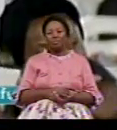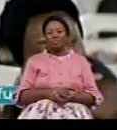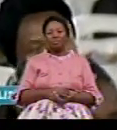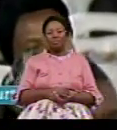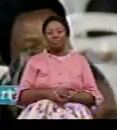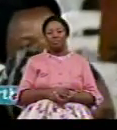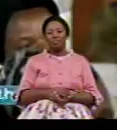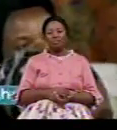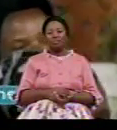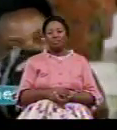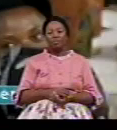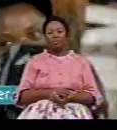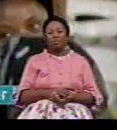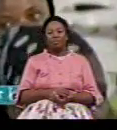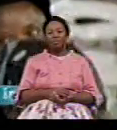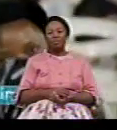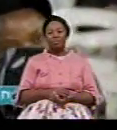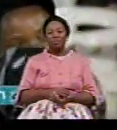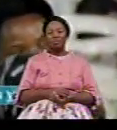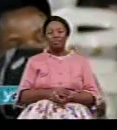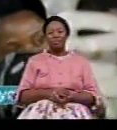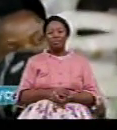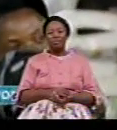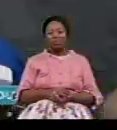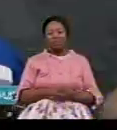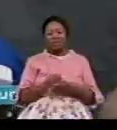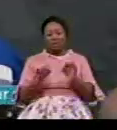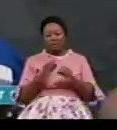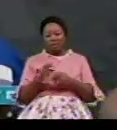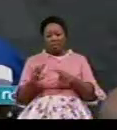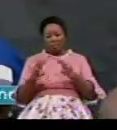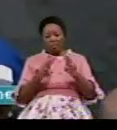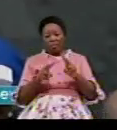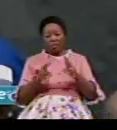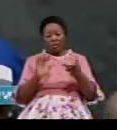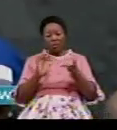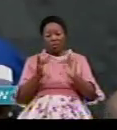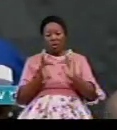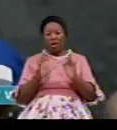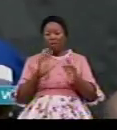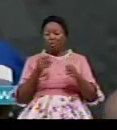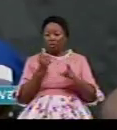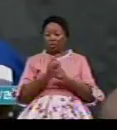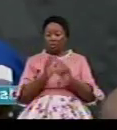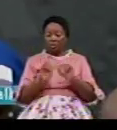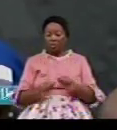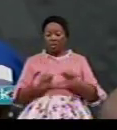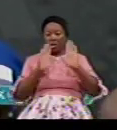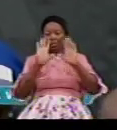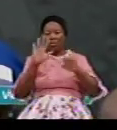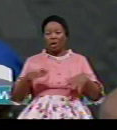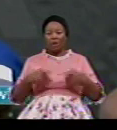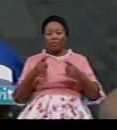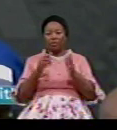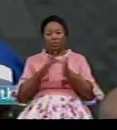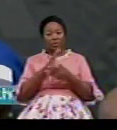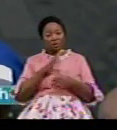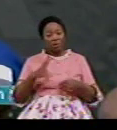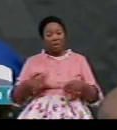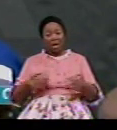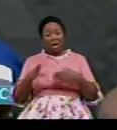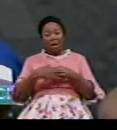circumstance, over my problem, over my situation, Father, glorify thy